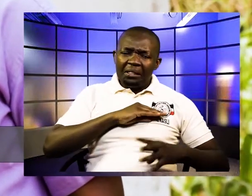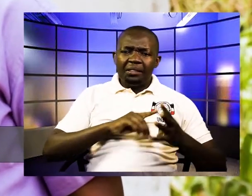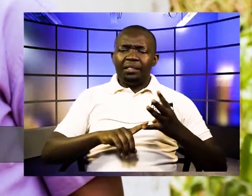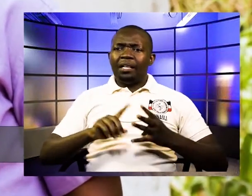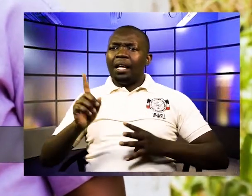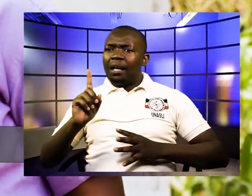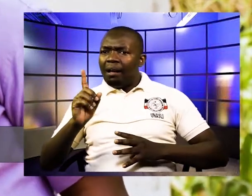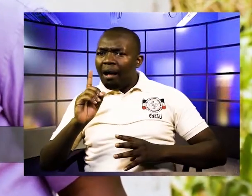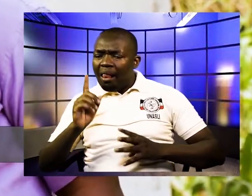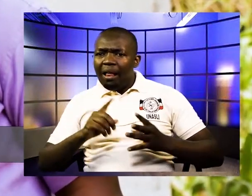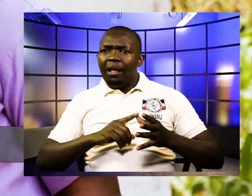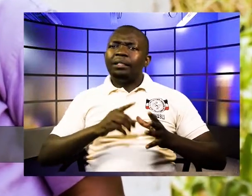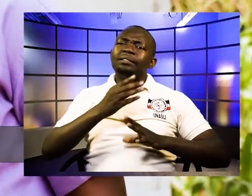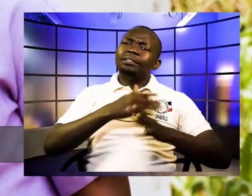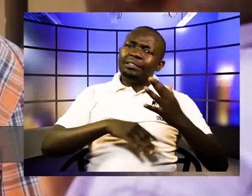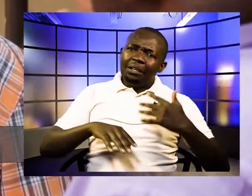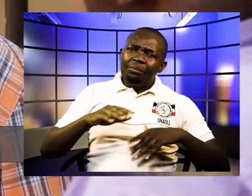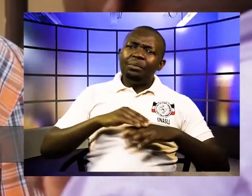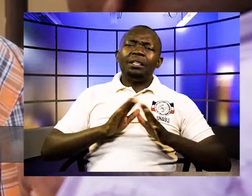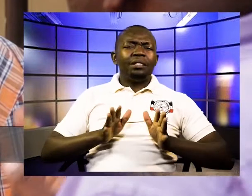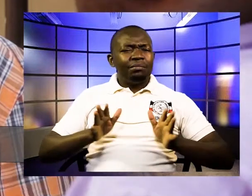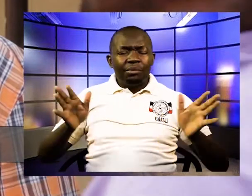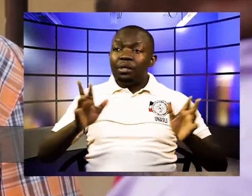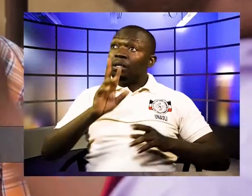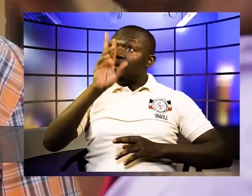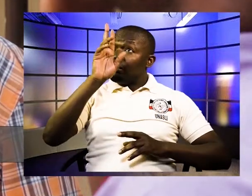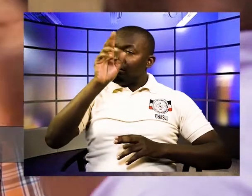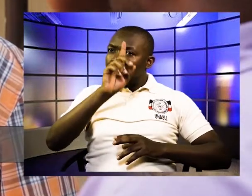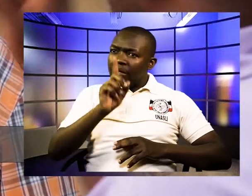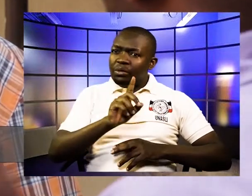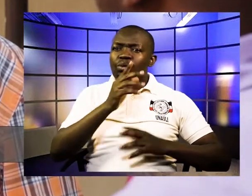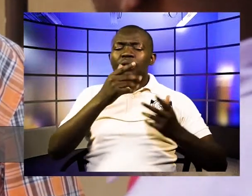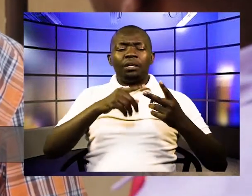color, disability, religion, and all